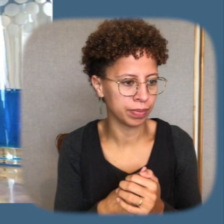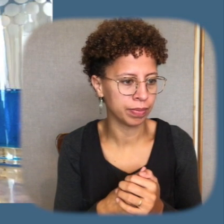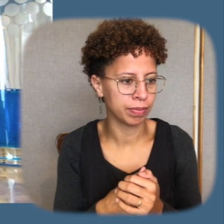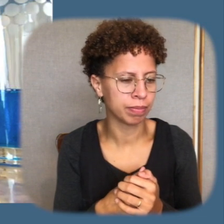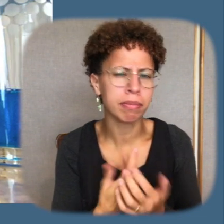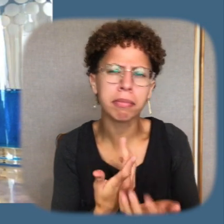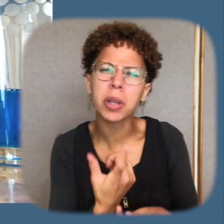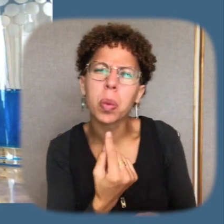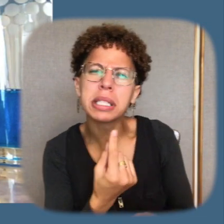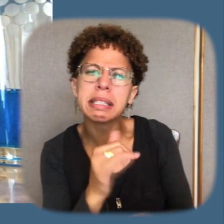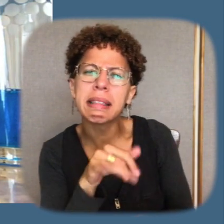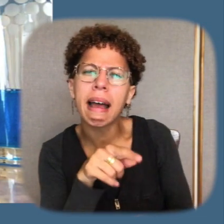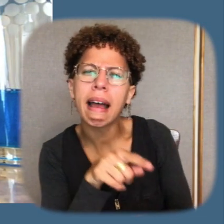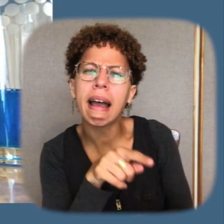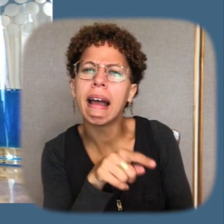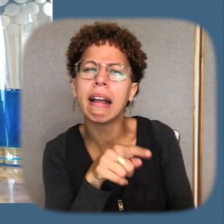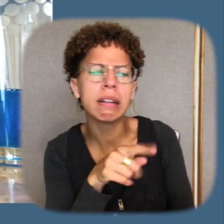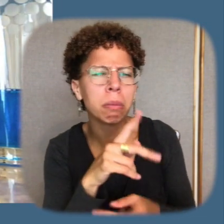Now what is that liquid?